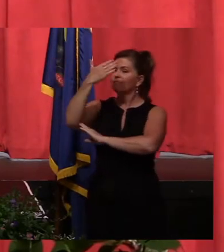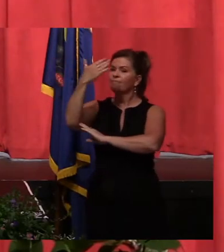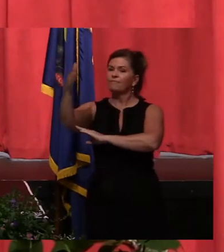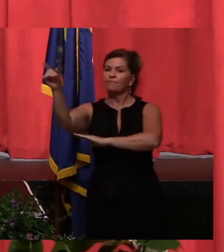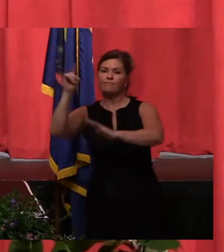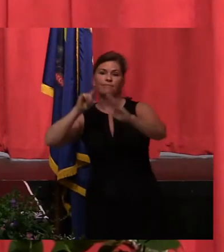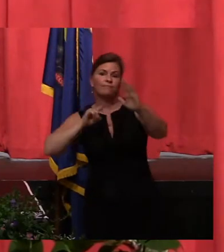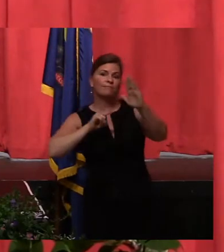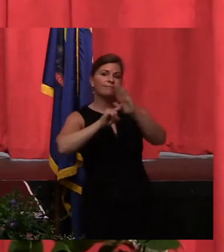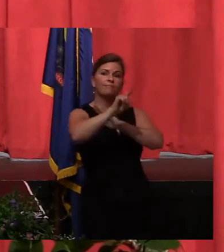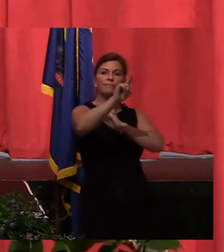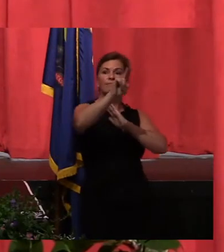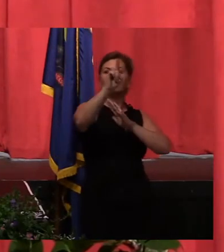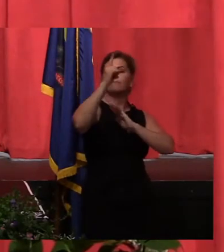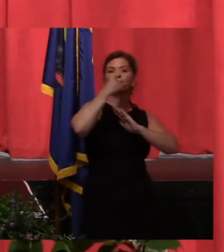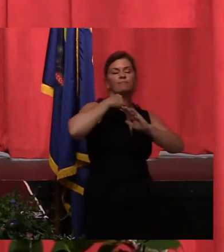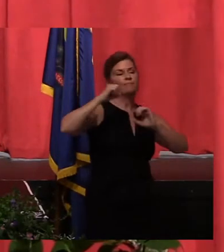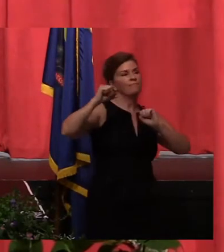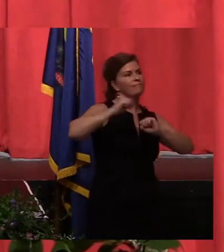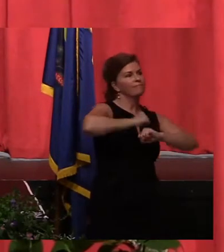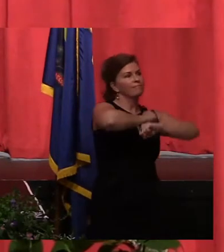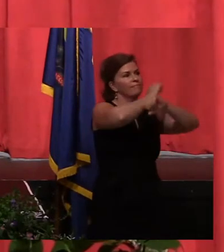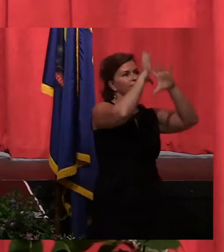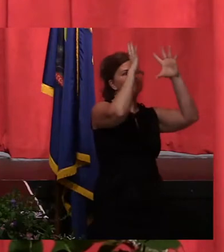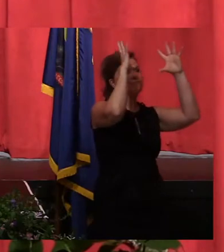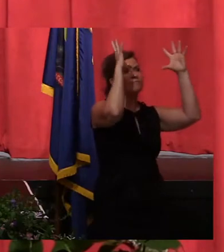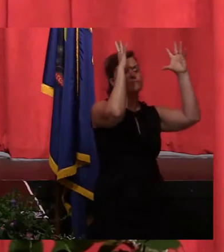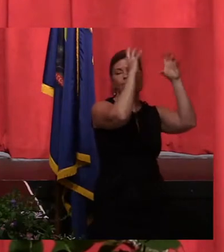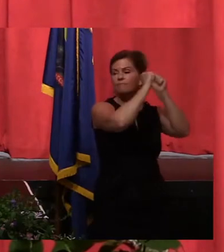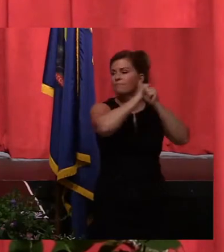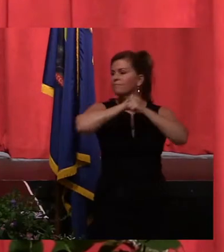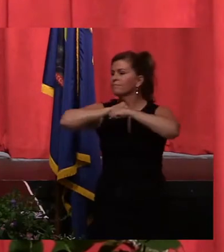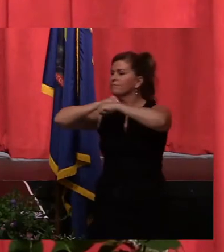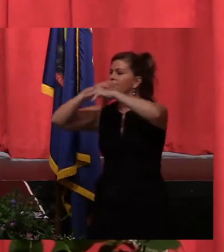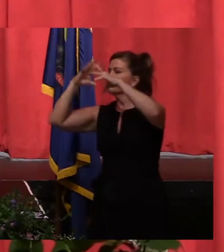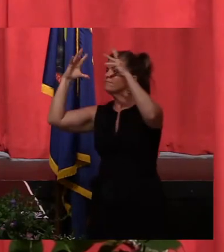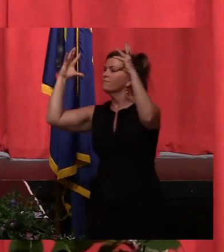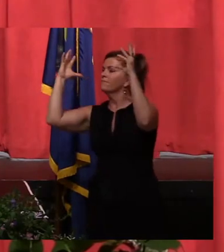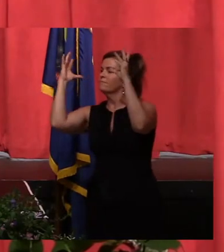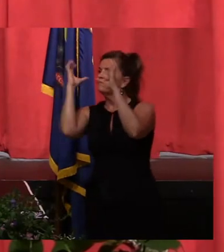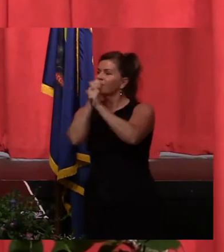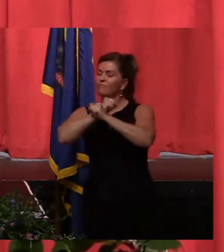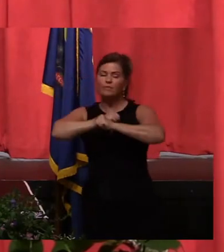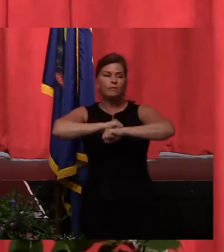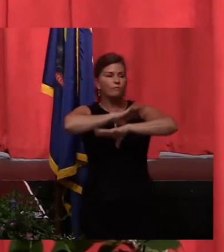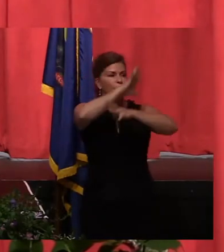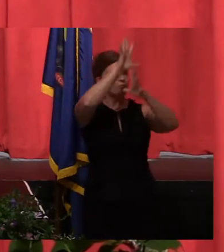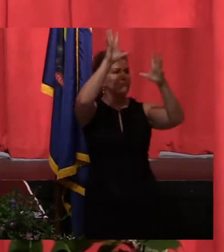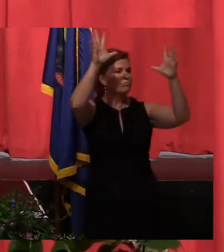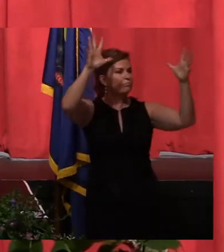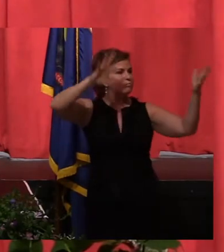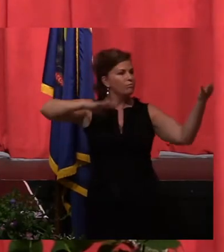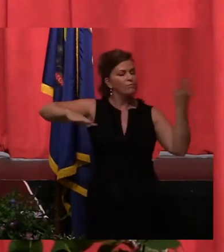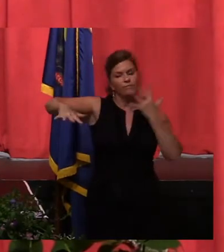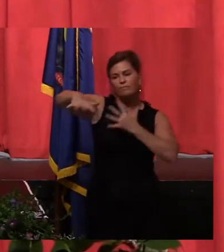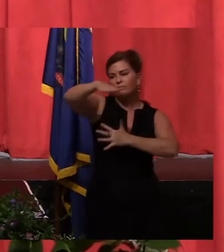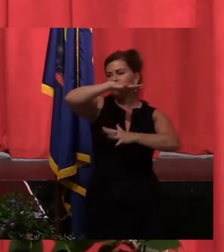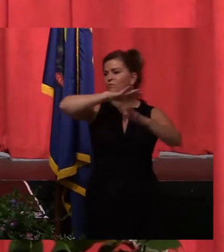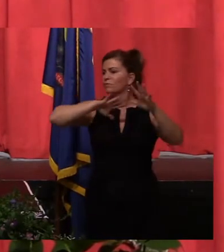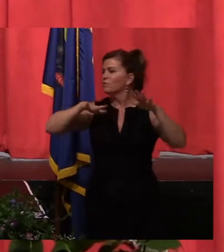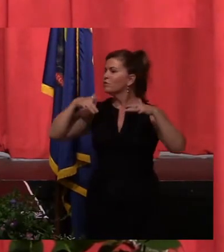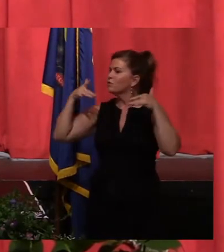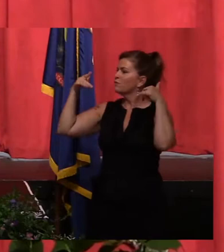the rocket's red glare, the bombs bursting in air